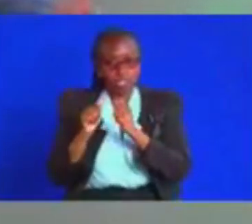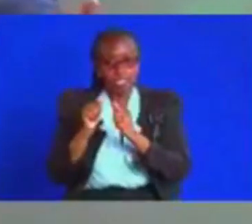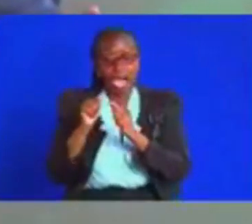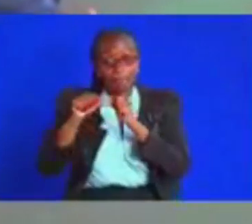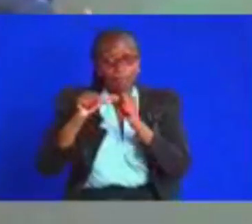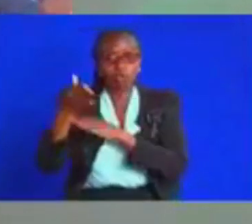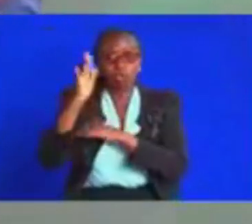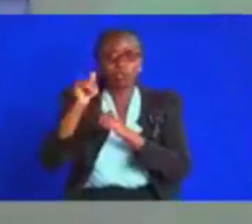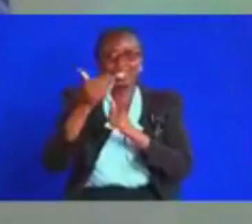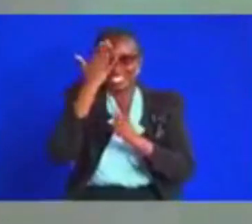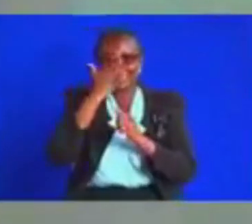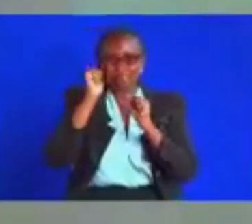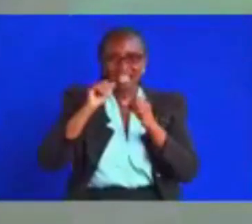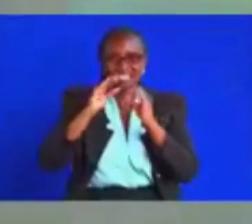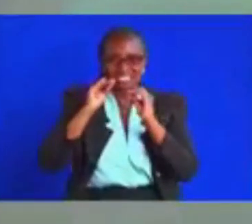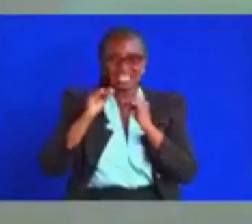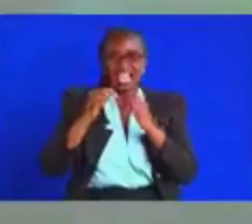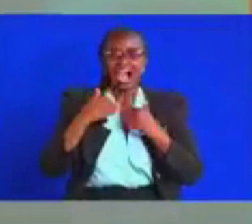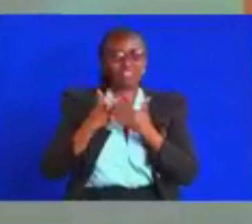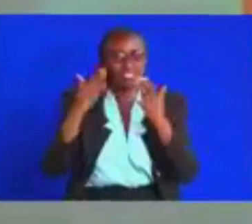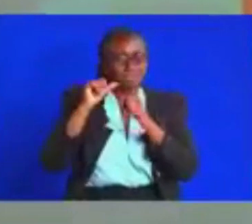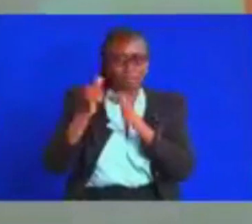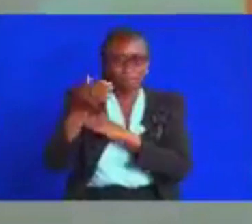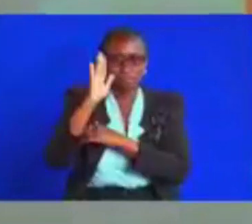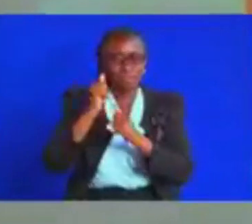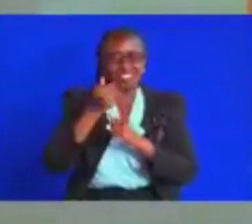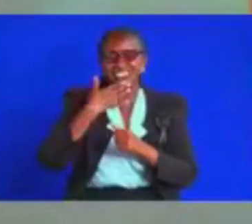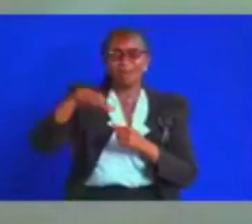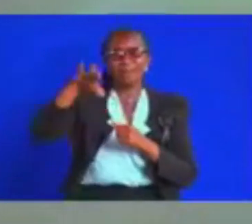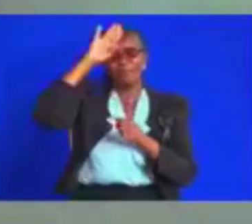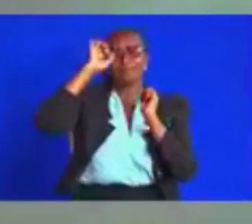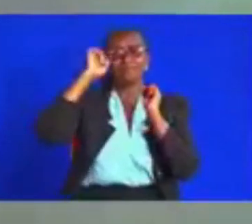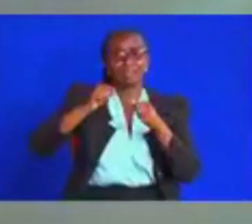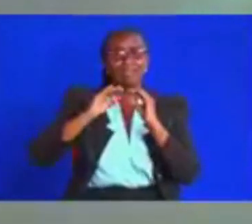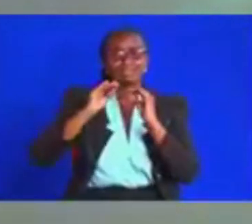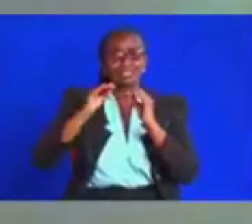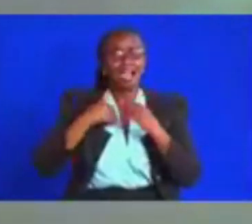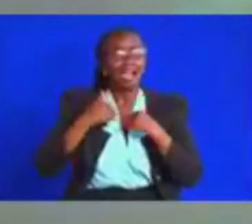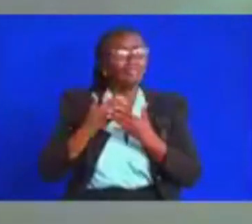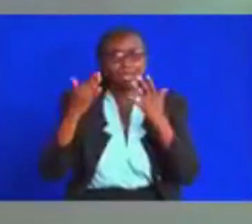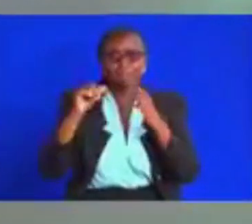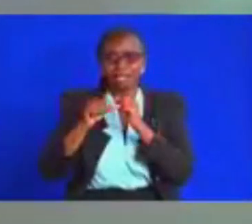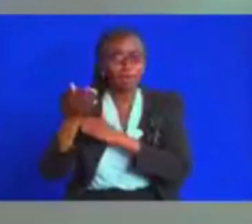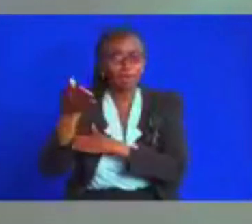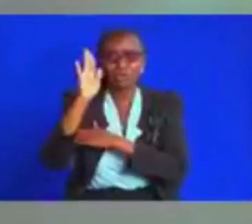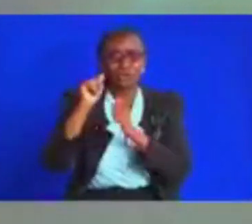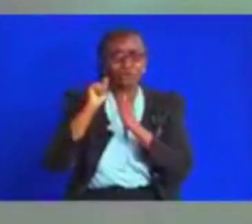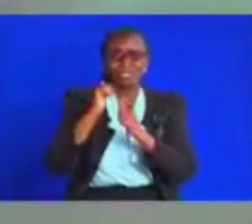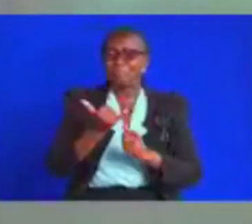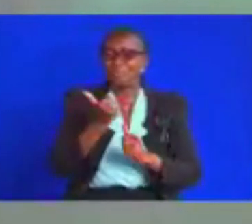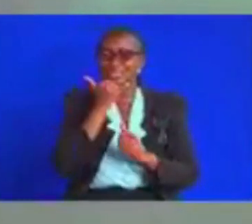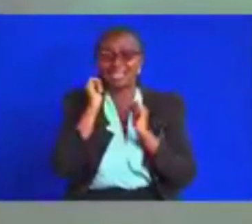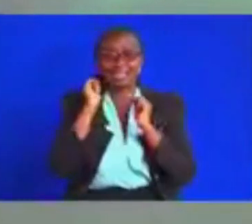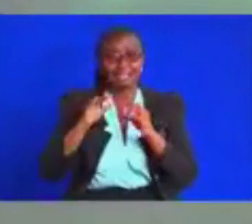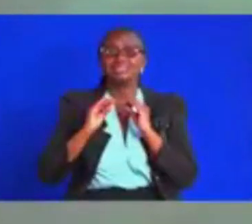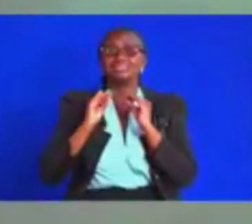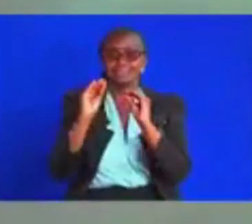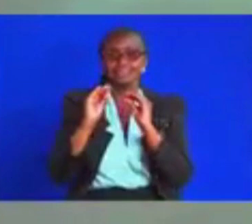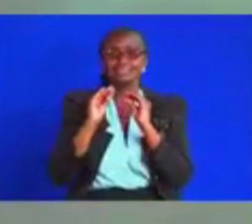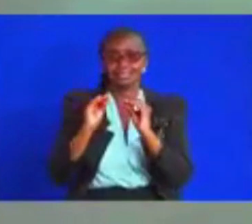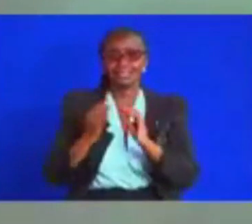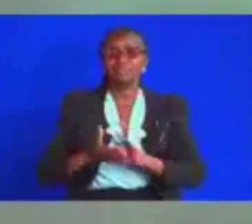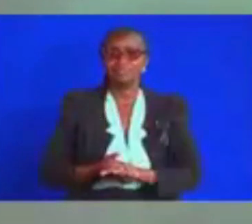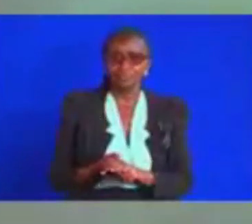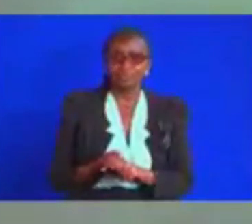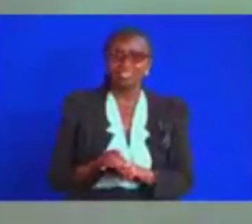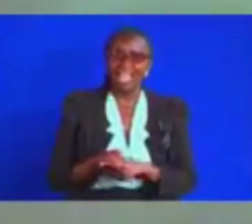teach. There is something about God that disappointments can teach. There is something about God that mistakes can teach.